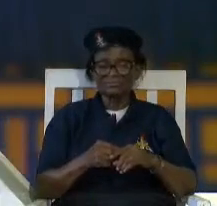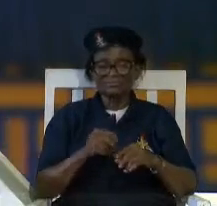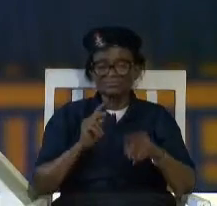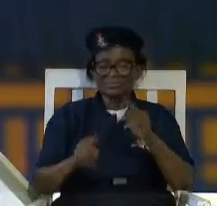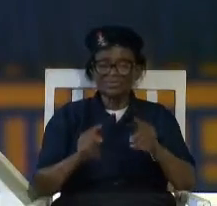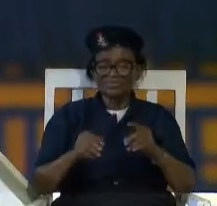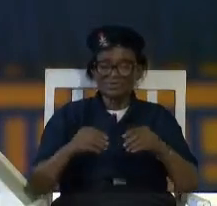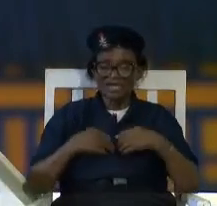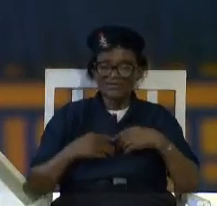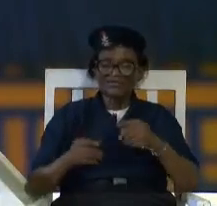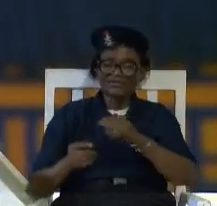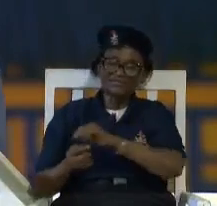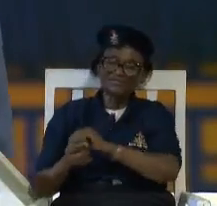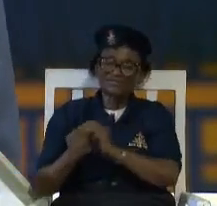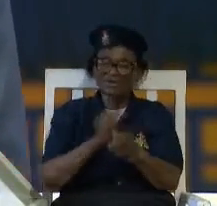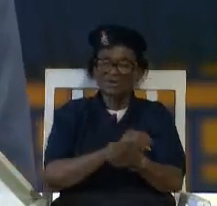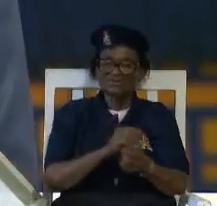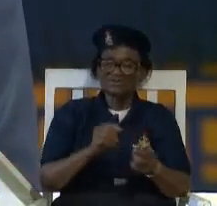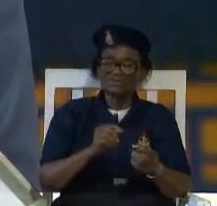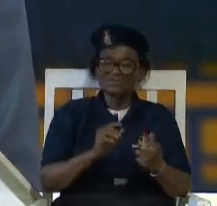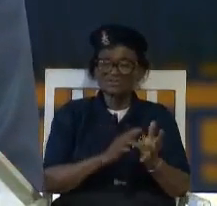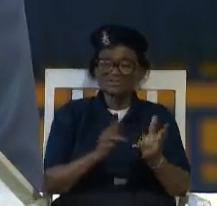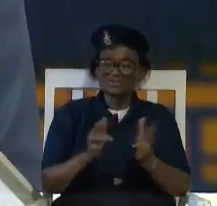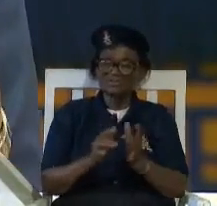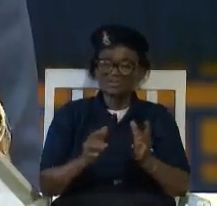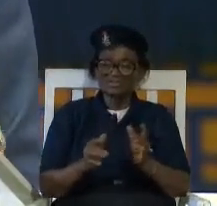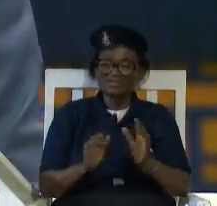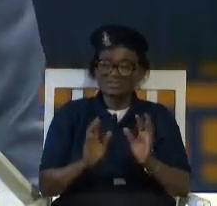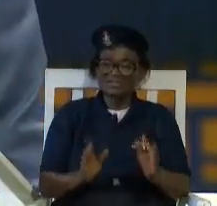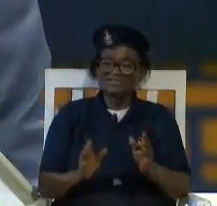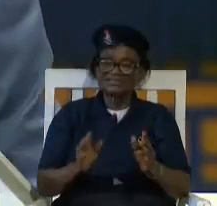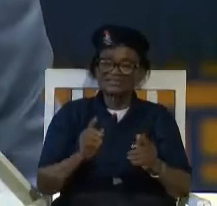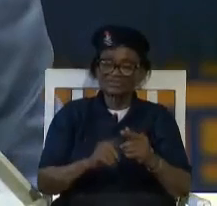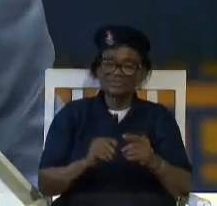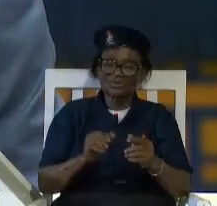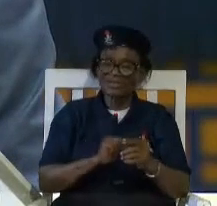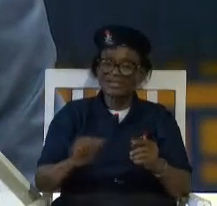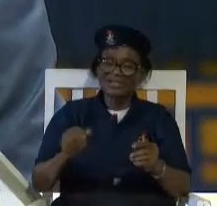People have turned Christianity to a joke.